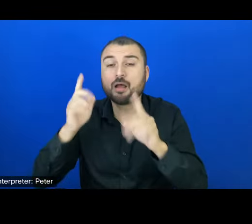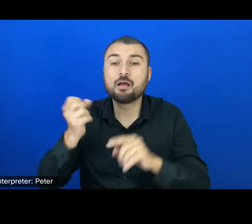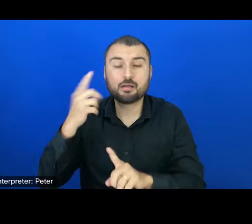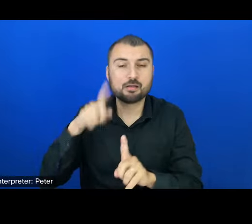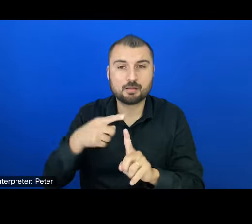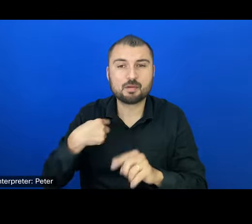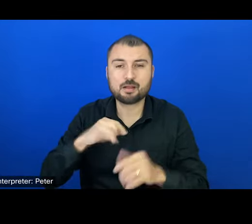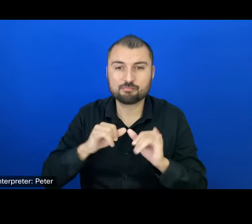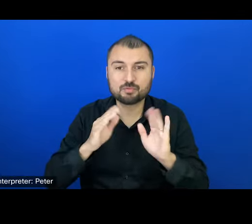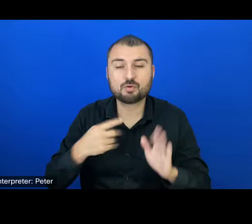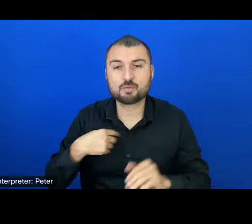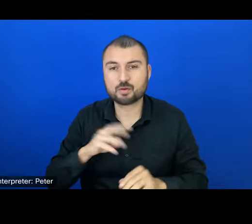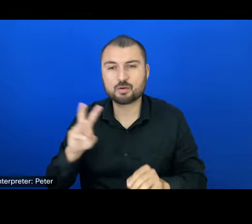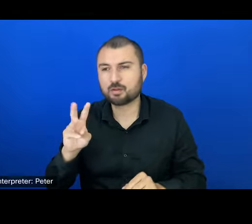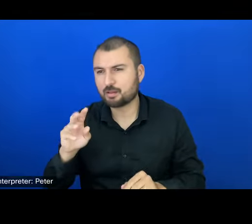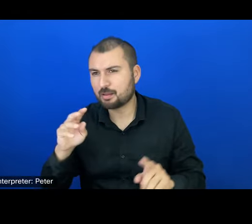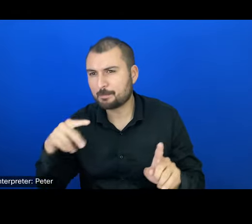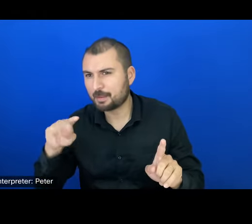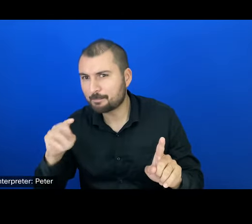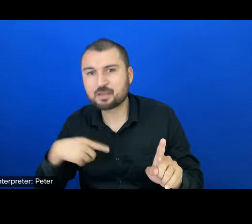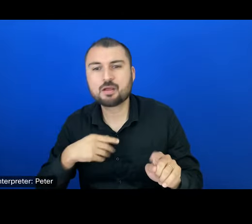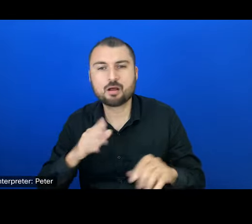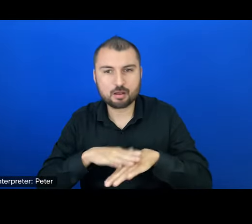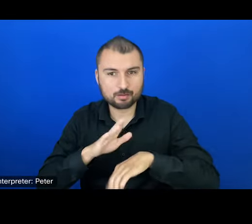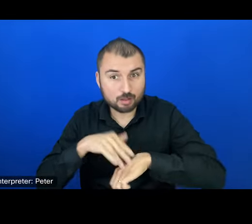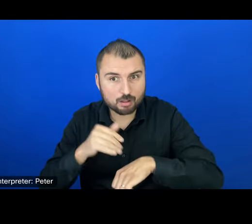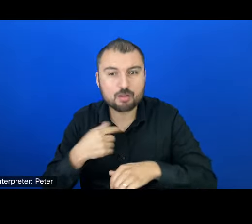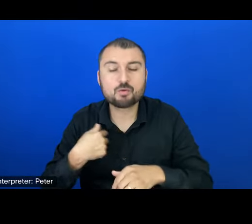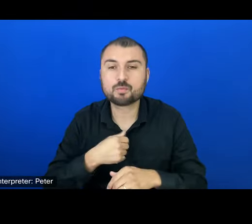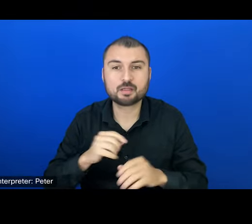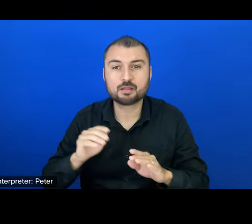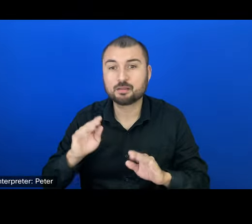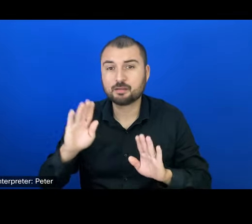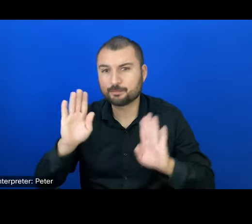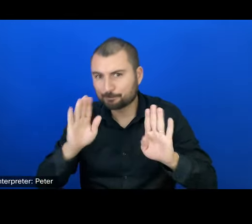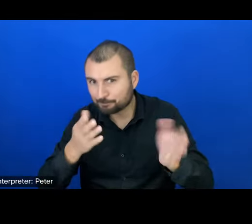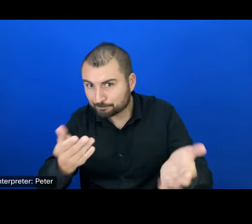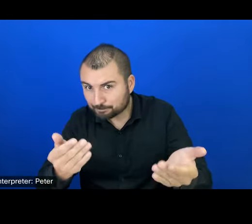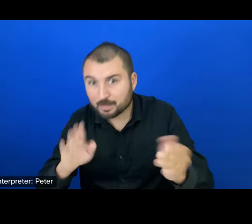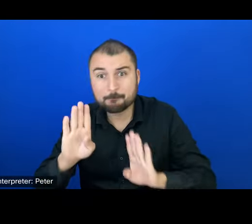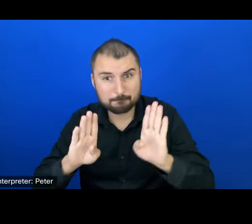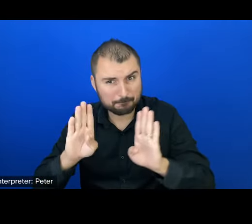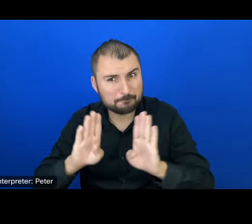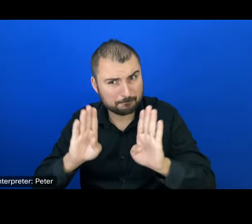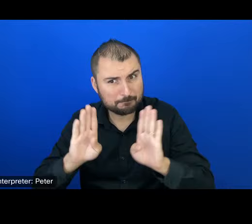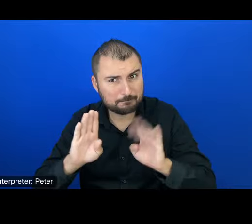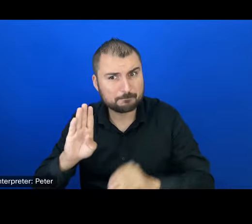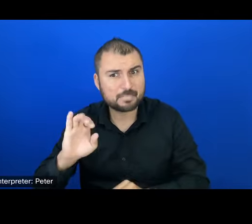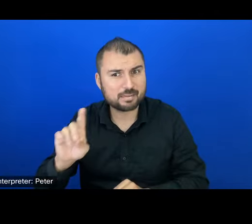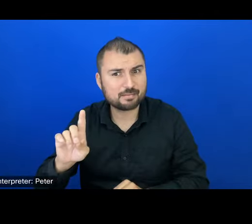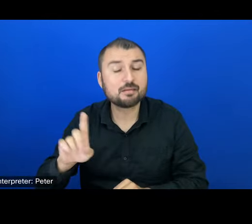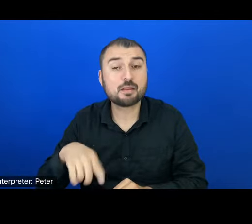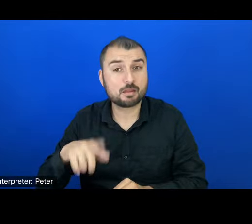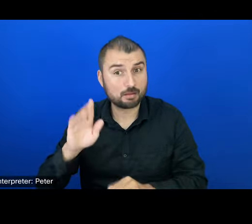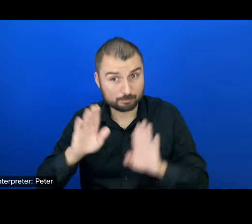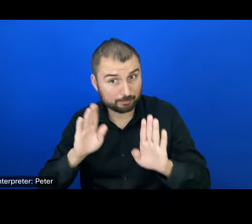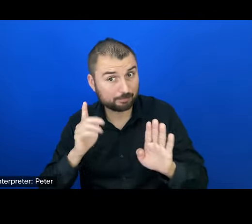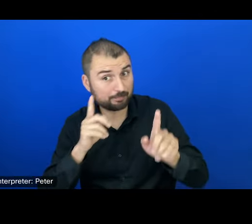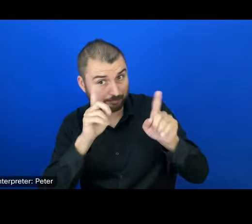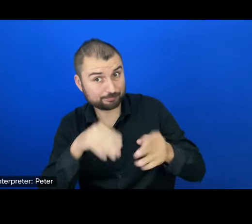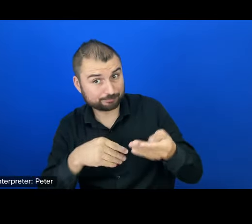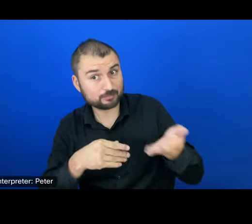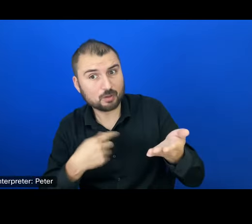to OFPM and go on call, and we solicit them to bid, and then whoever bids, we select